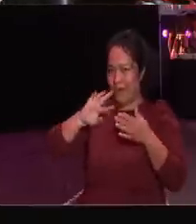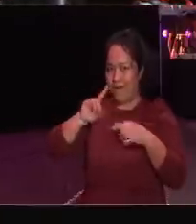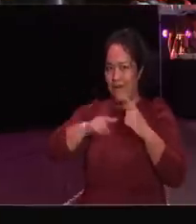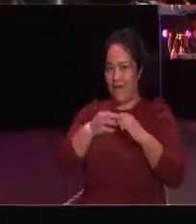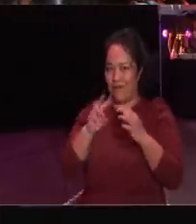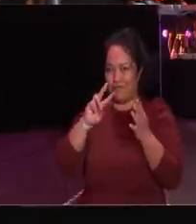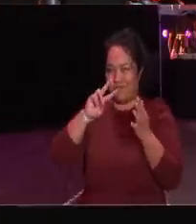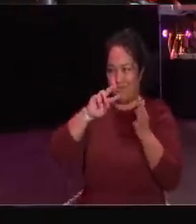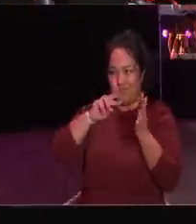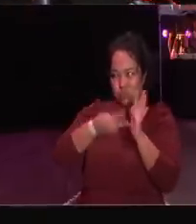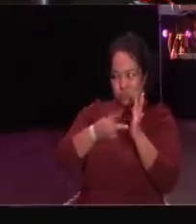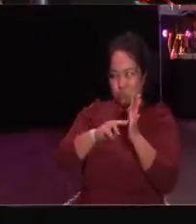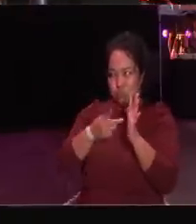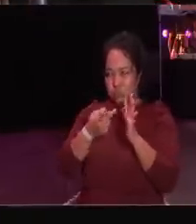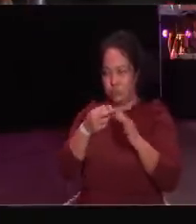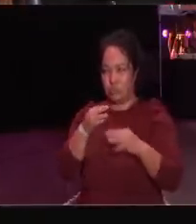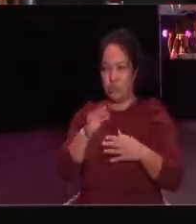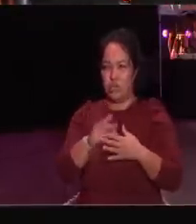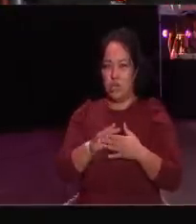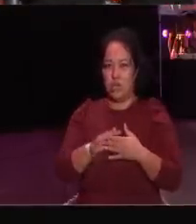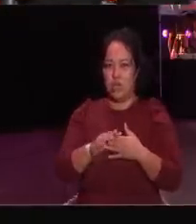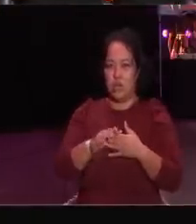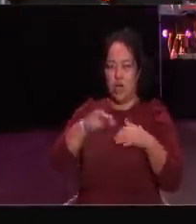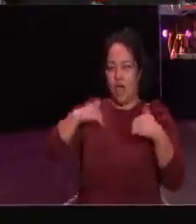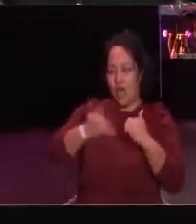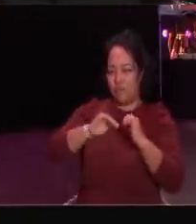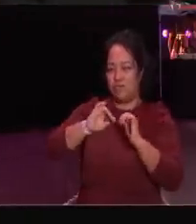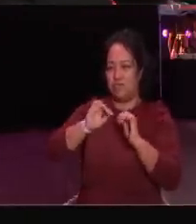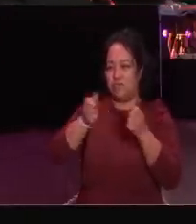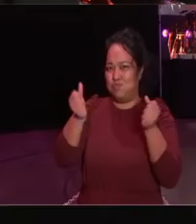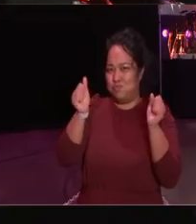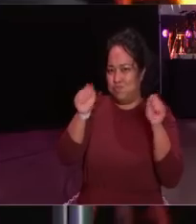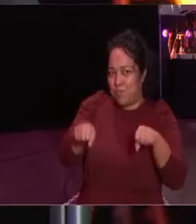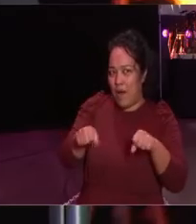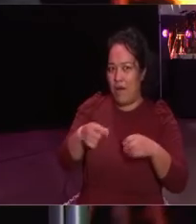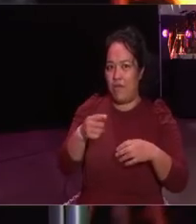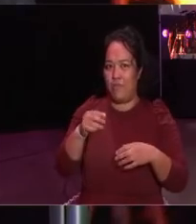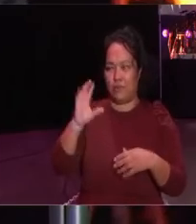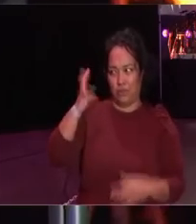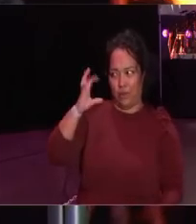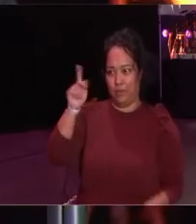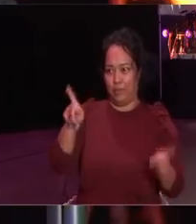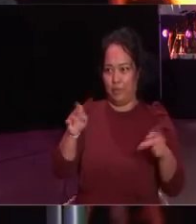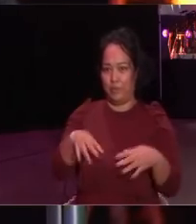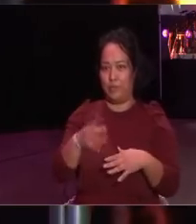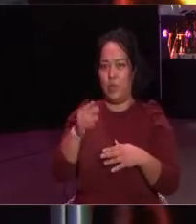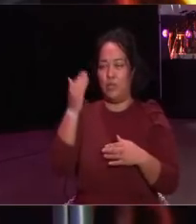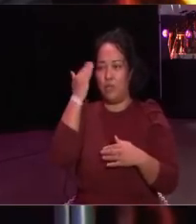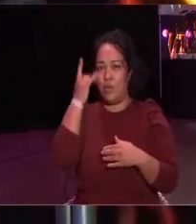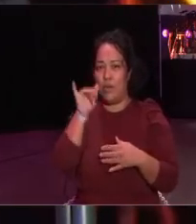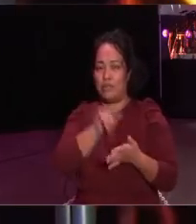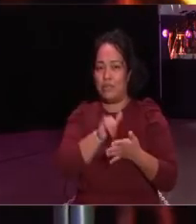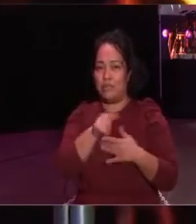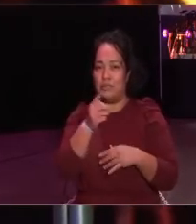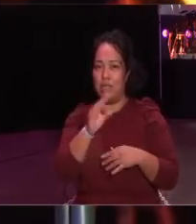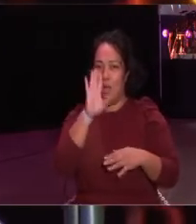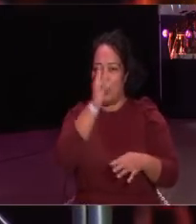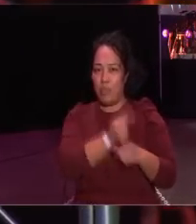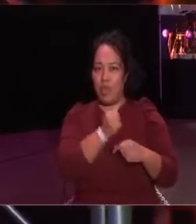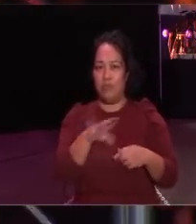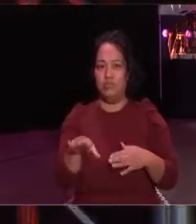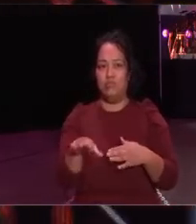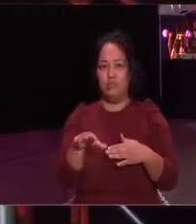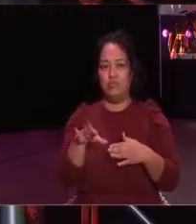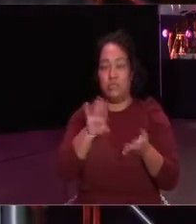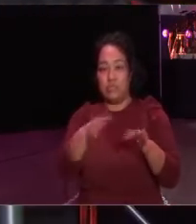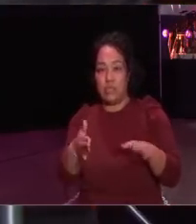ser posible que esta gente loca? How is it possible that these crazy people? Sabiendo que ha muerto este hermano. Knowing that this brother died. Sabiendo que ha muerto